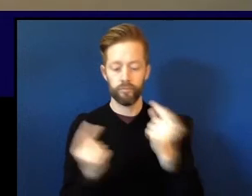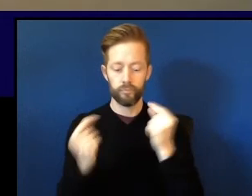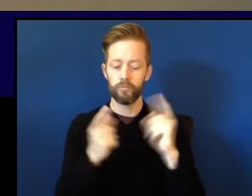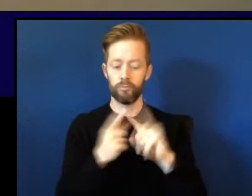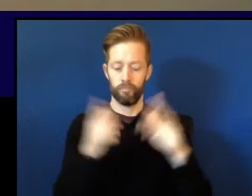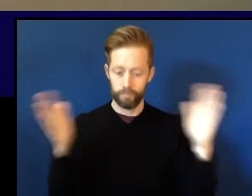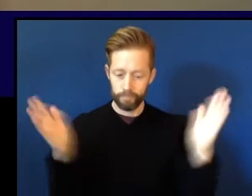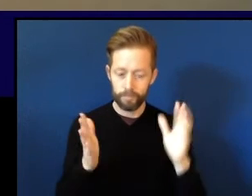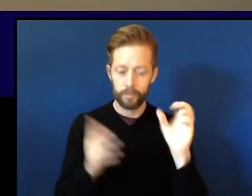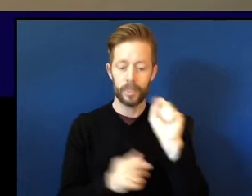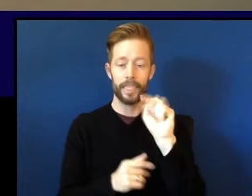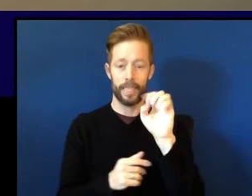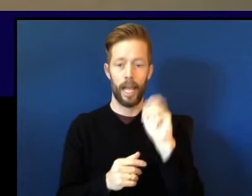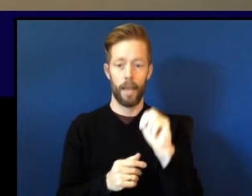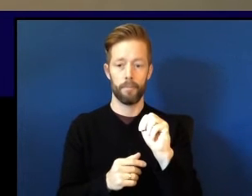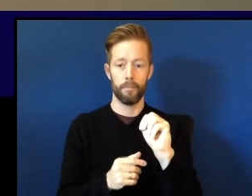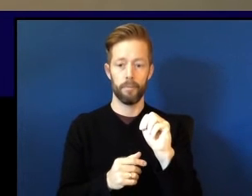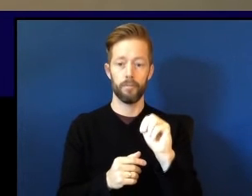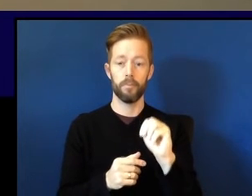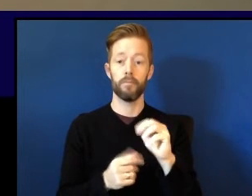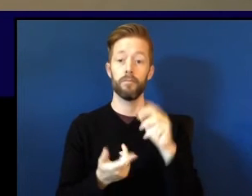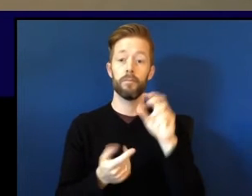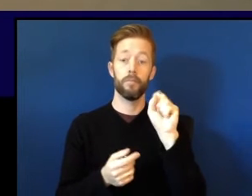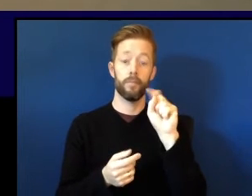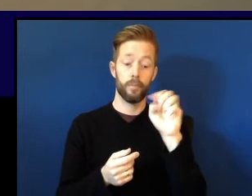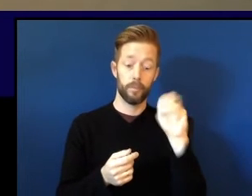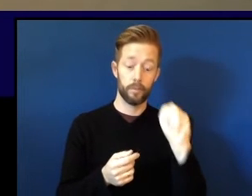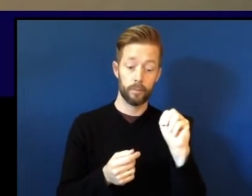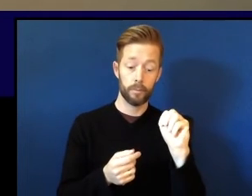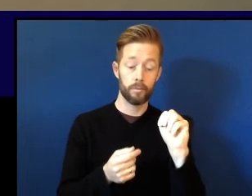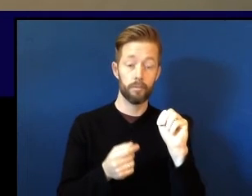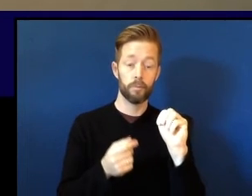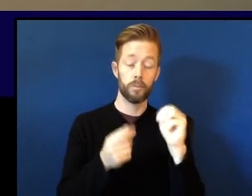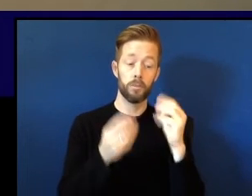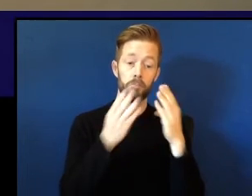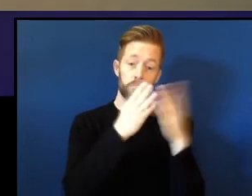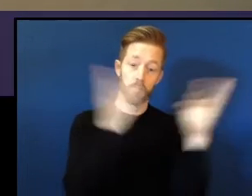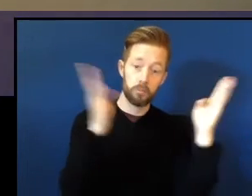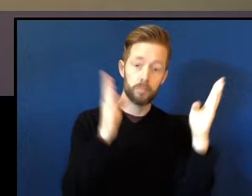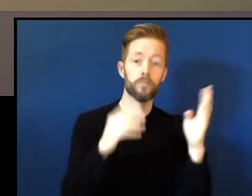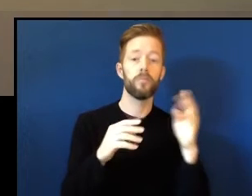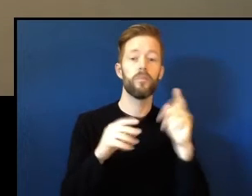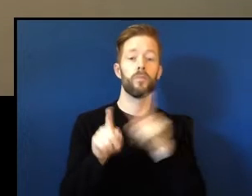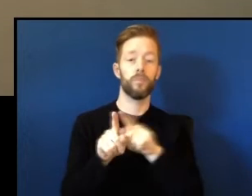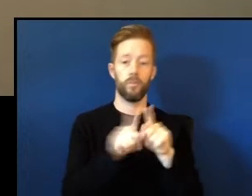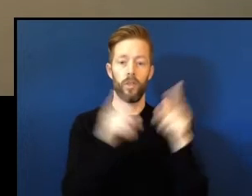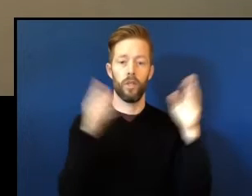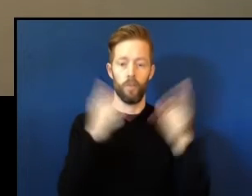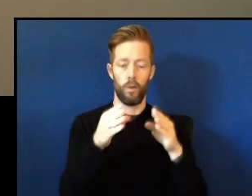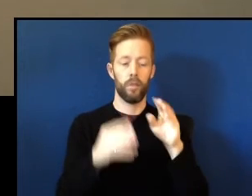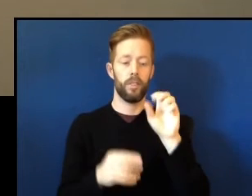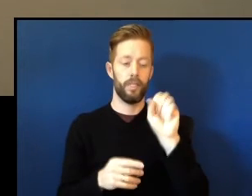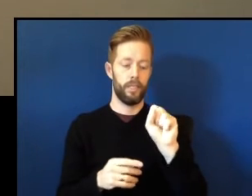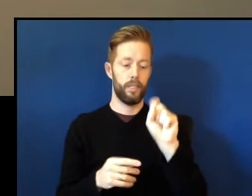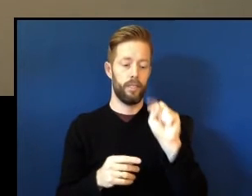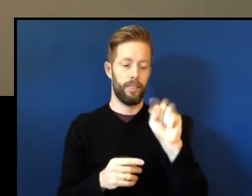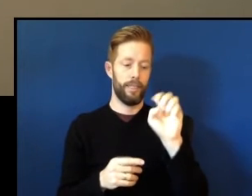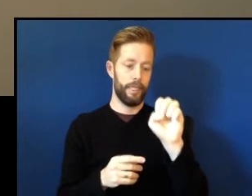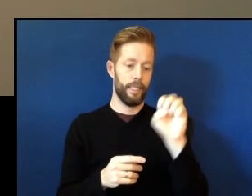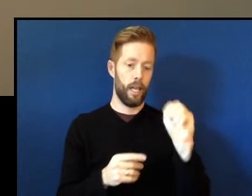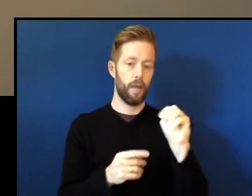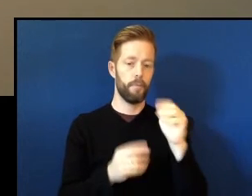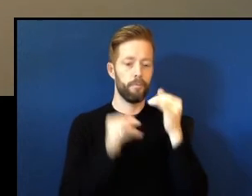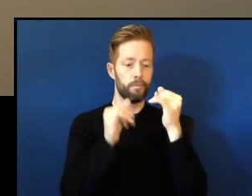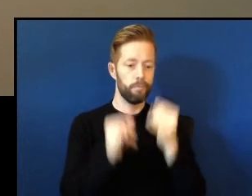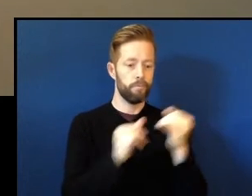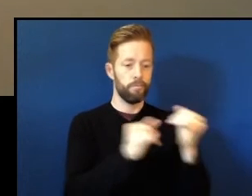STEM, both the STEM overall and as well as focusing on the S, T, E, and M individually.